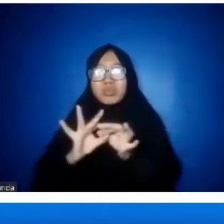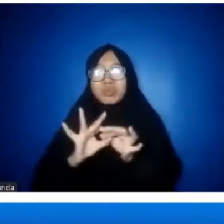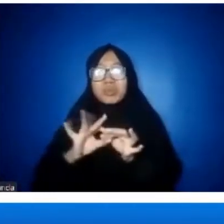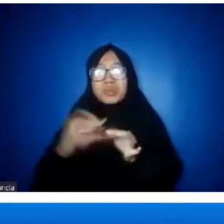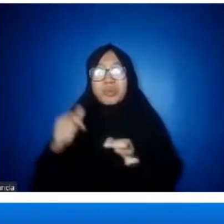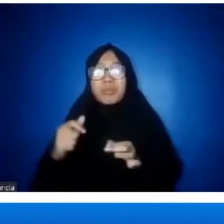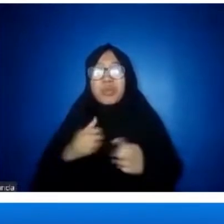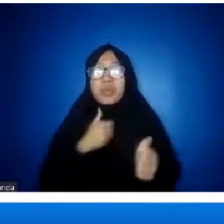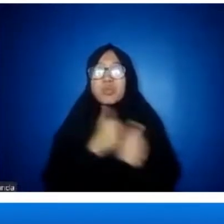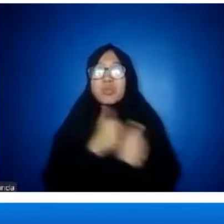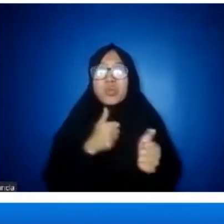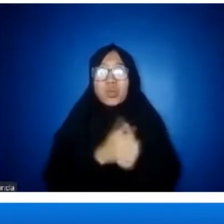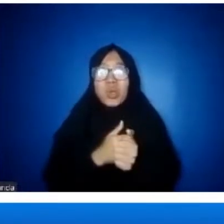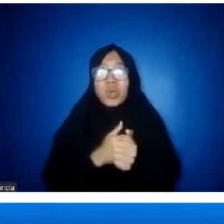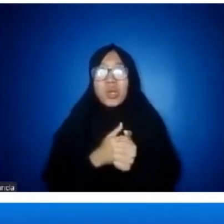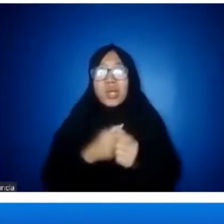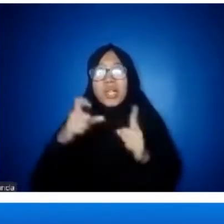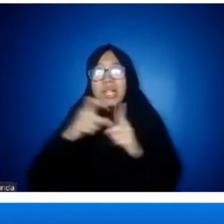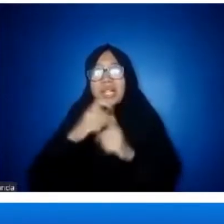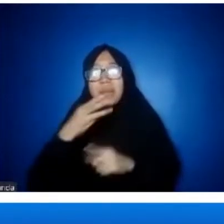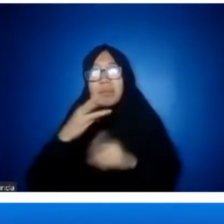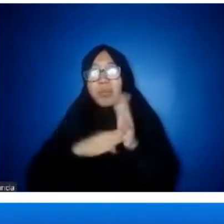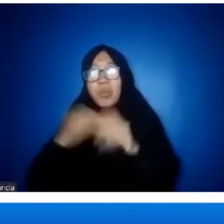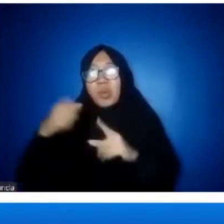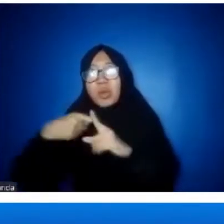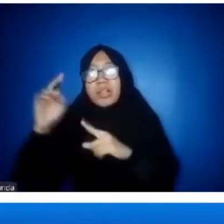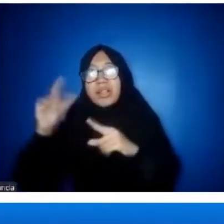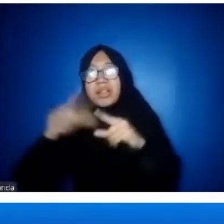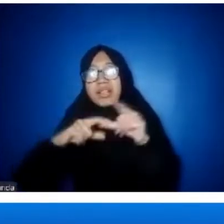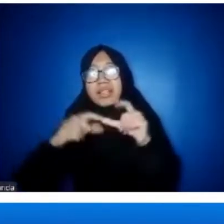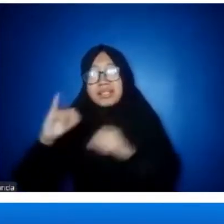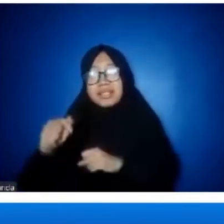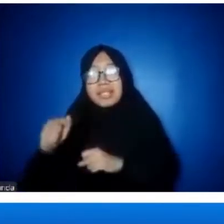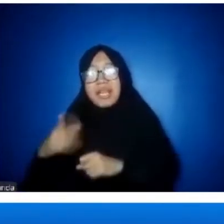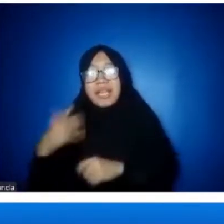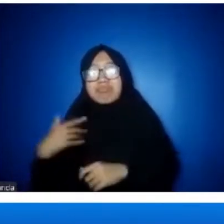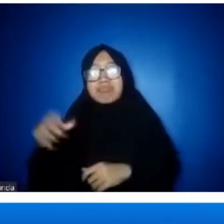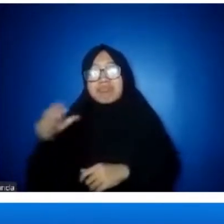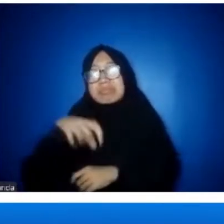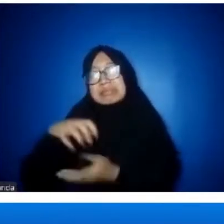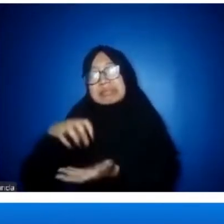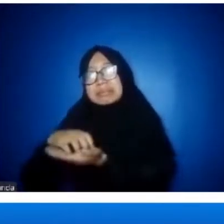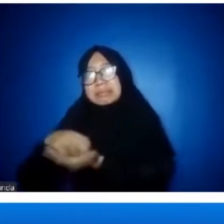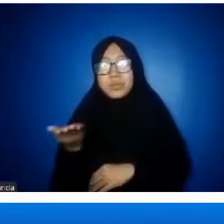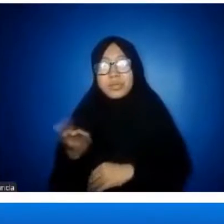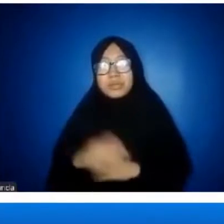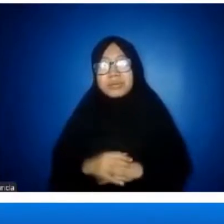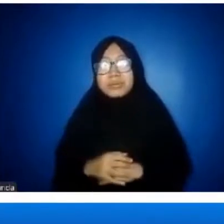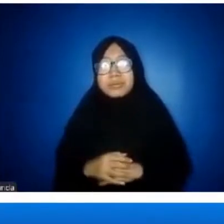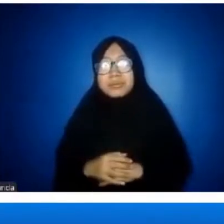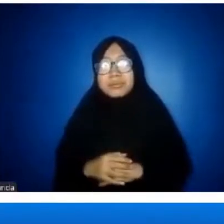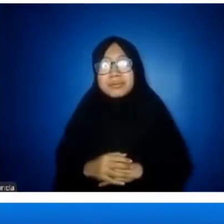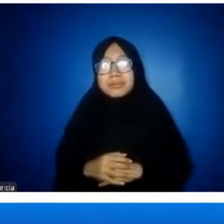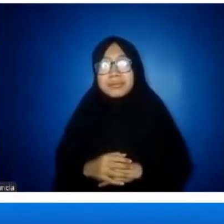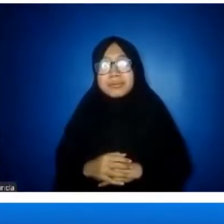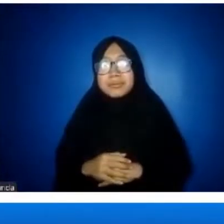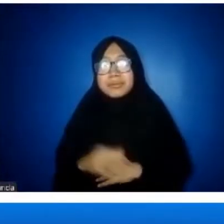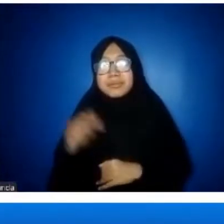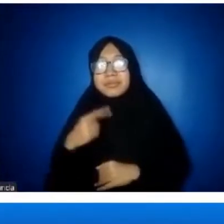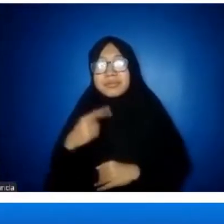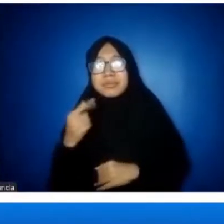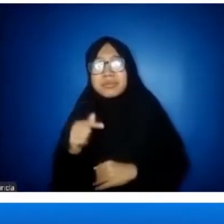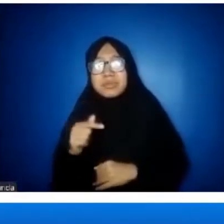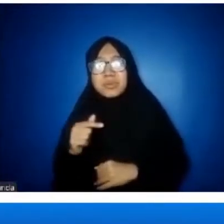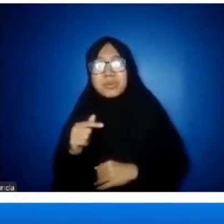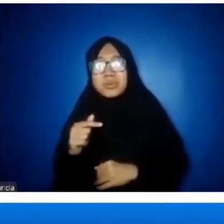that we can have a more democratic world which will benefit you and me. Thank you so much. The destruction of